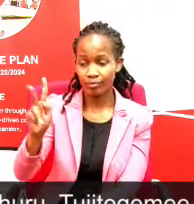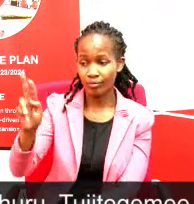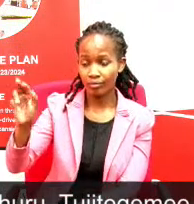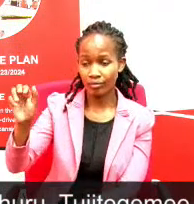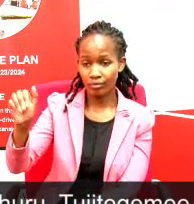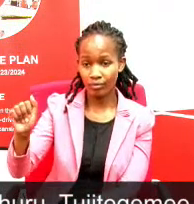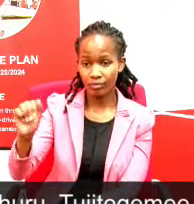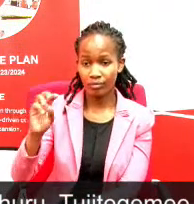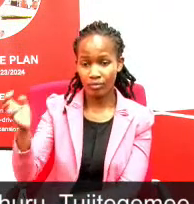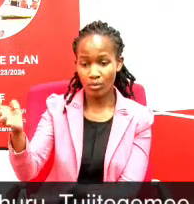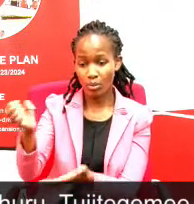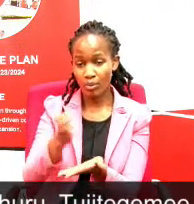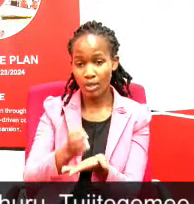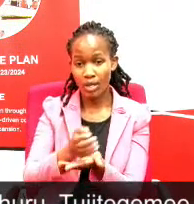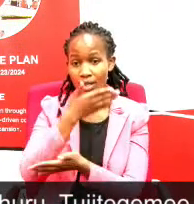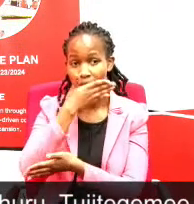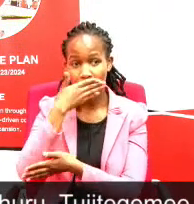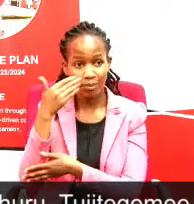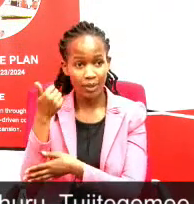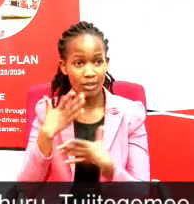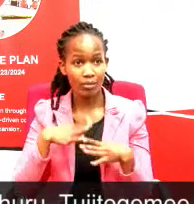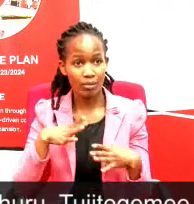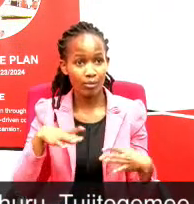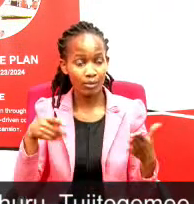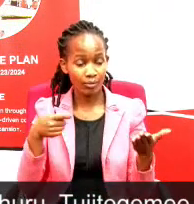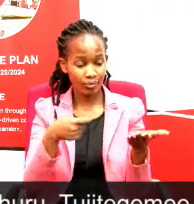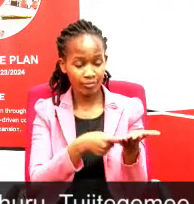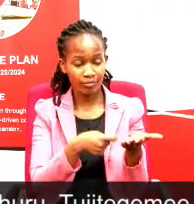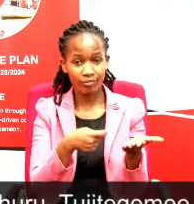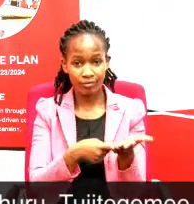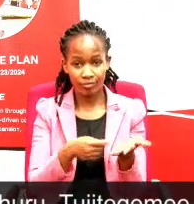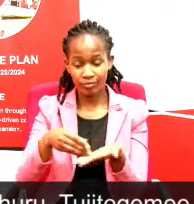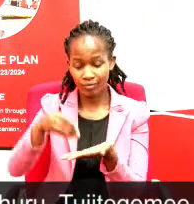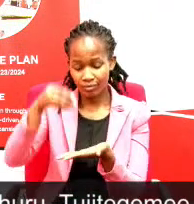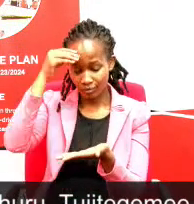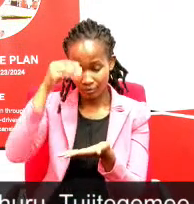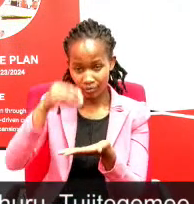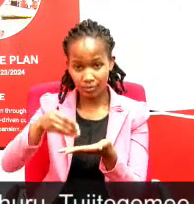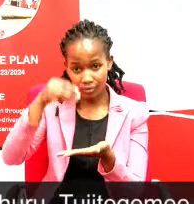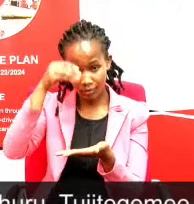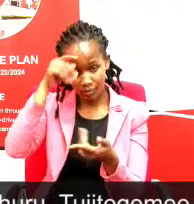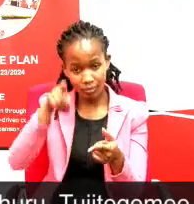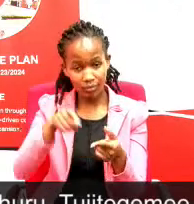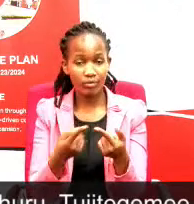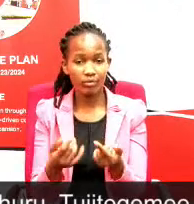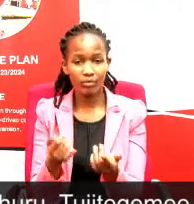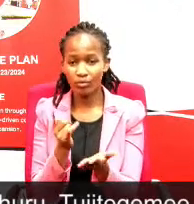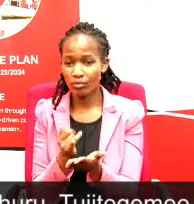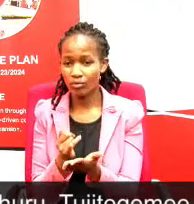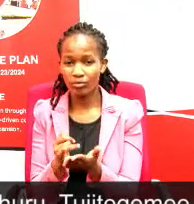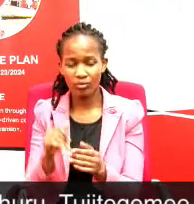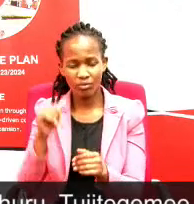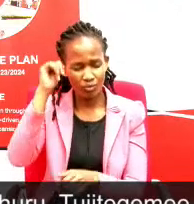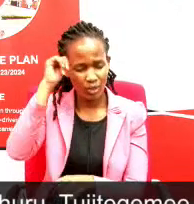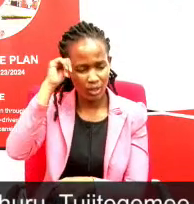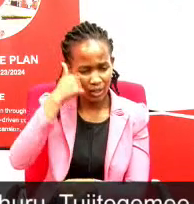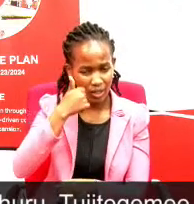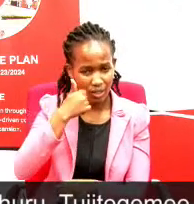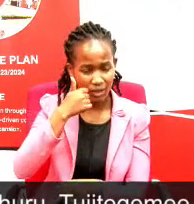be employing the best in technology, machine learning, artificial intelligence,